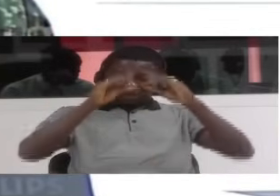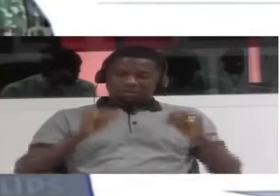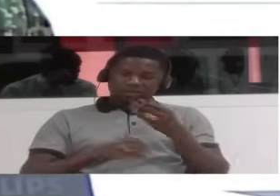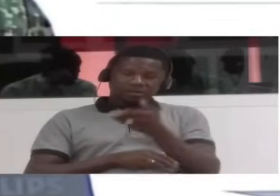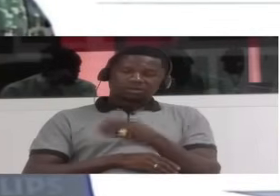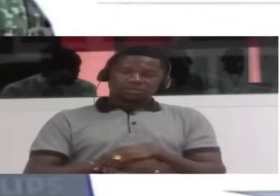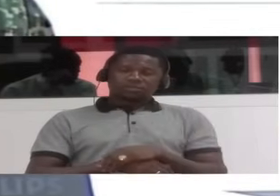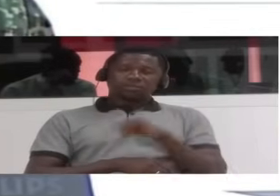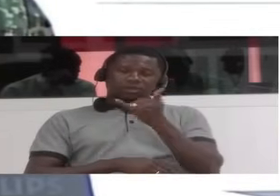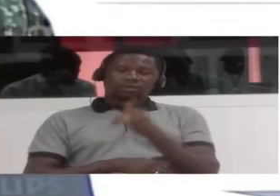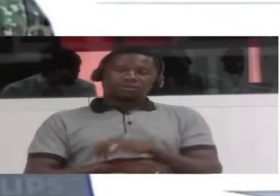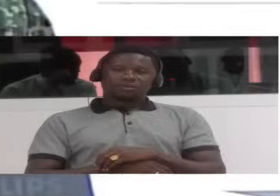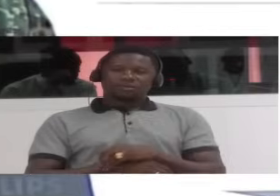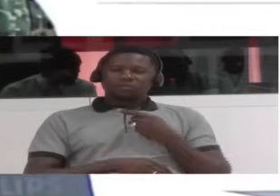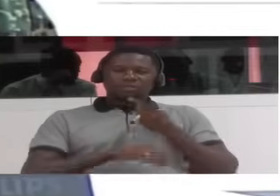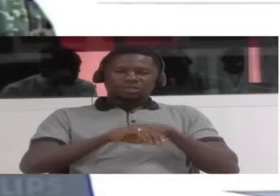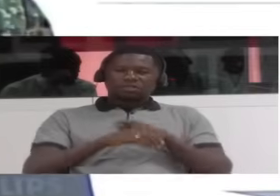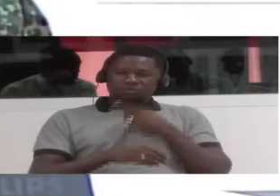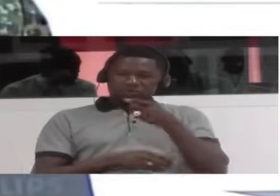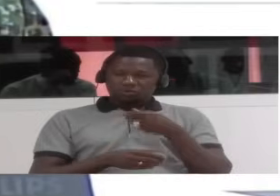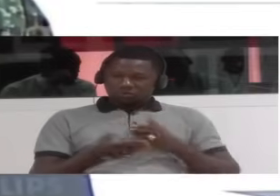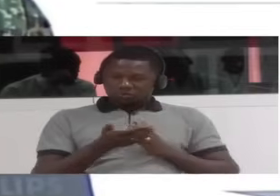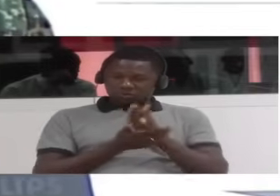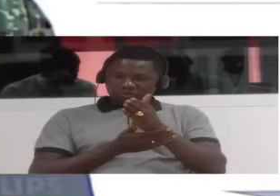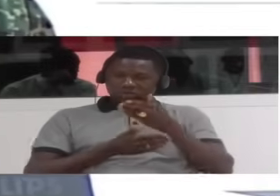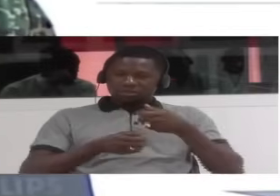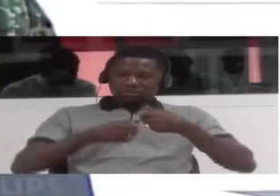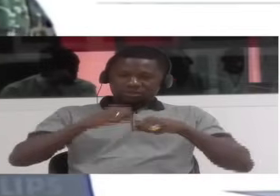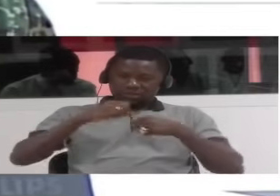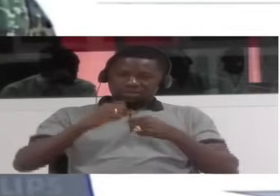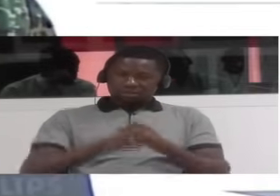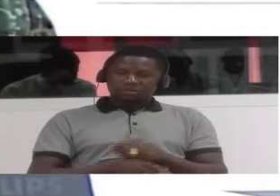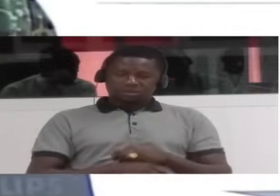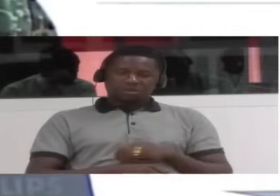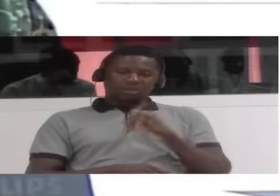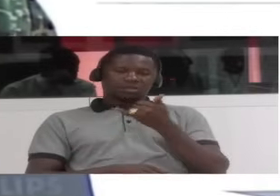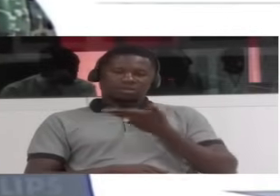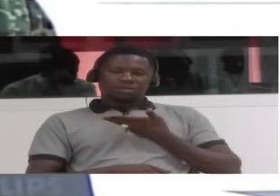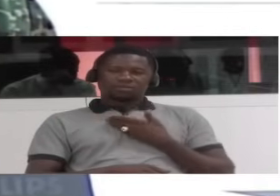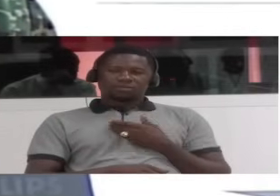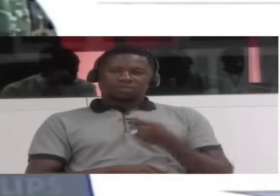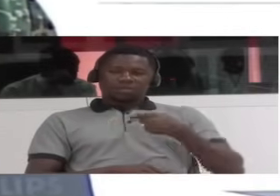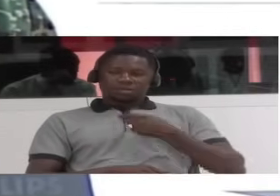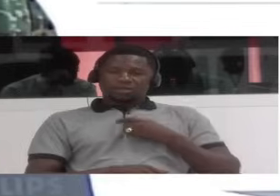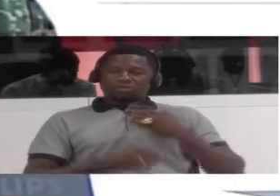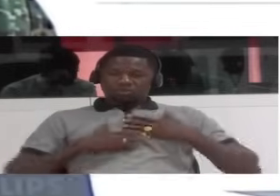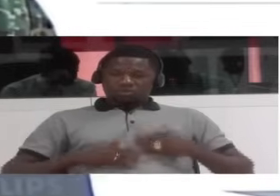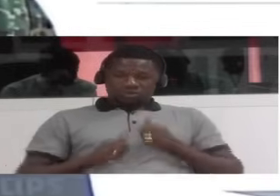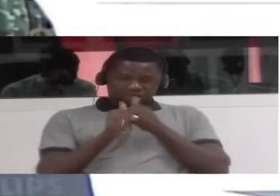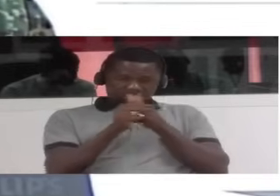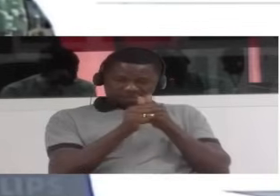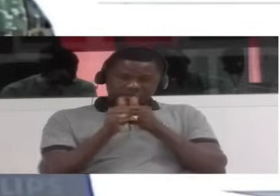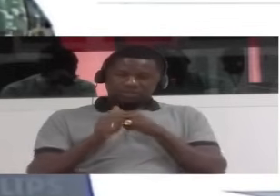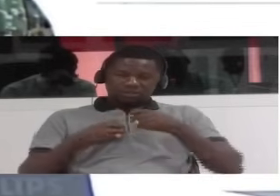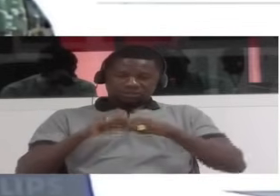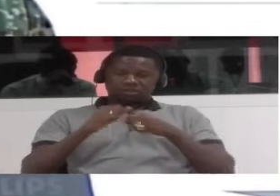any forms of training? Yes, I did. Can you tell us which training you The bodyguard training with the